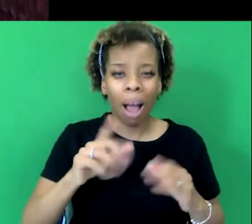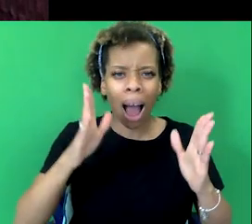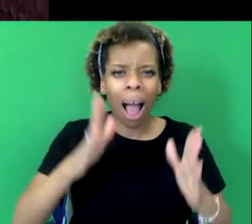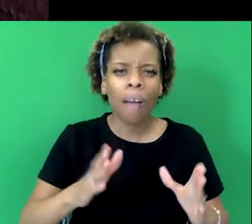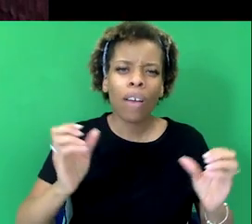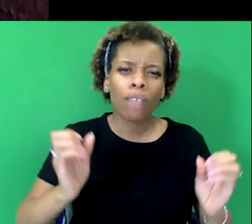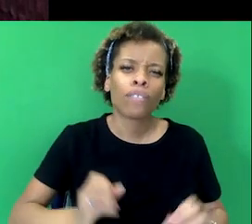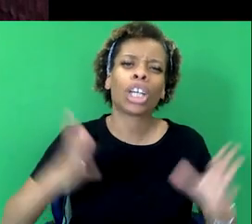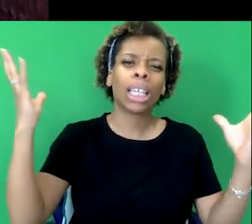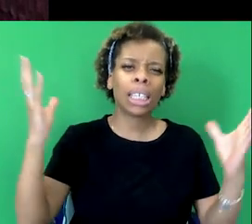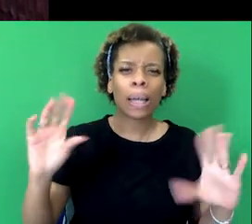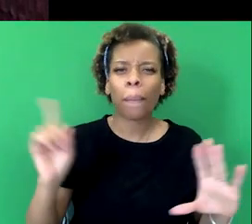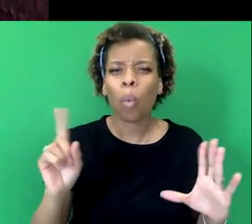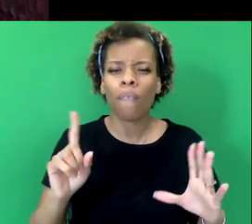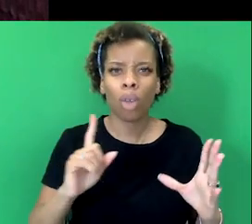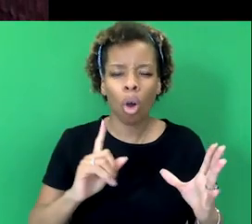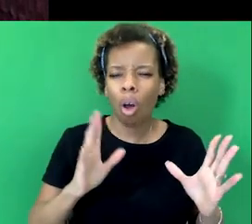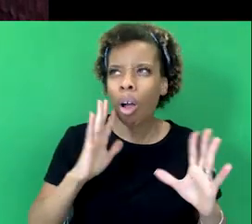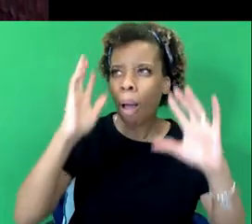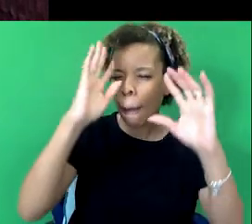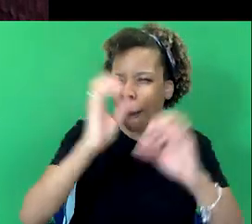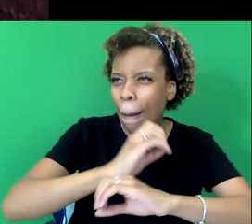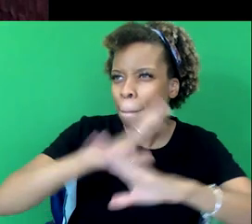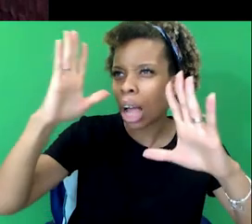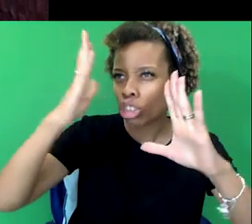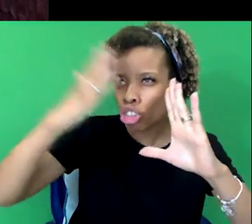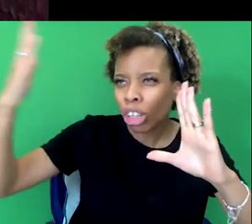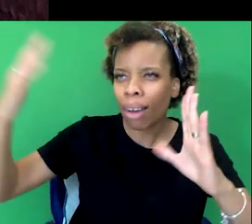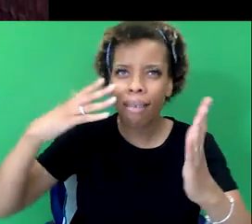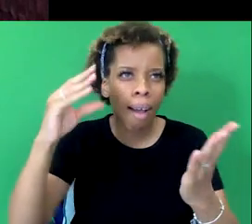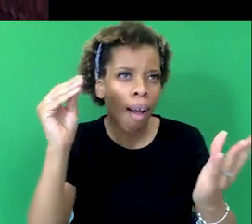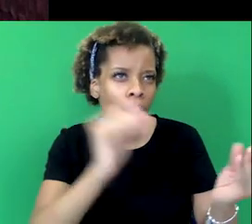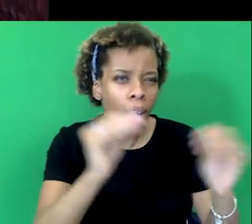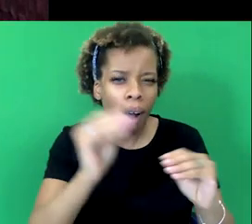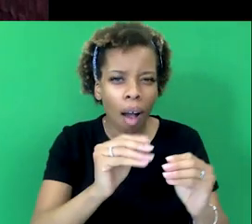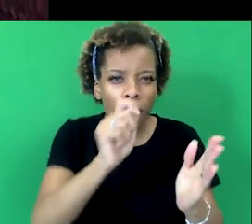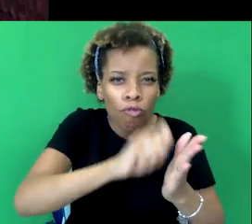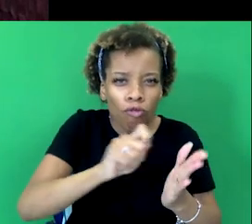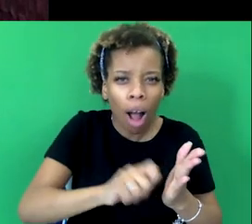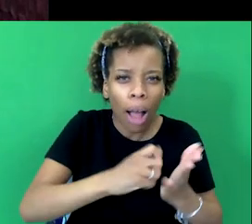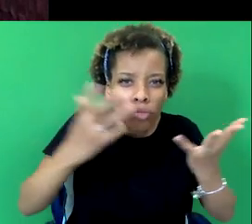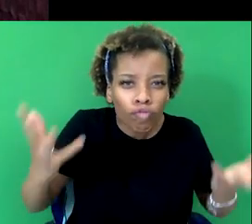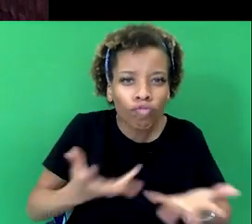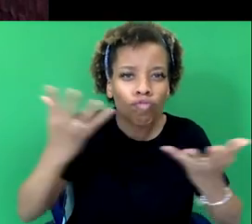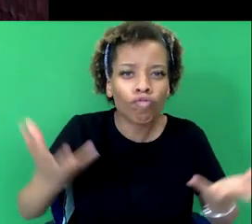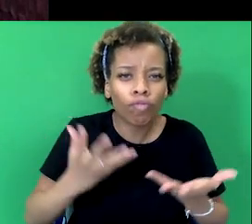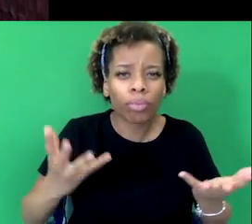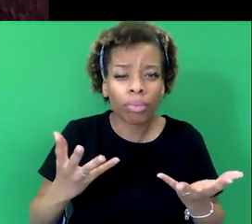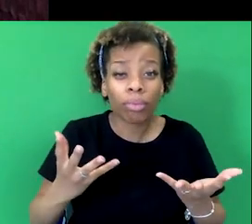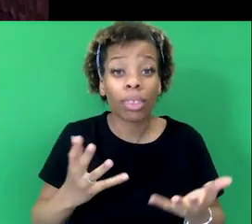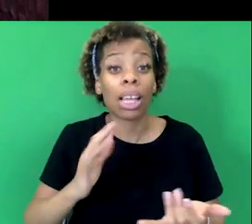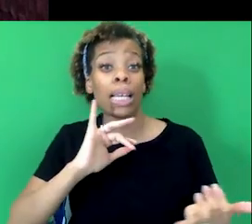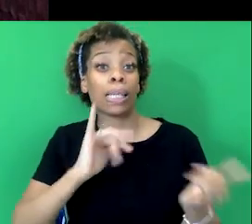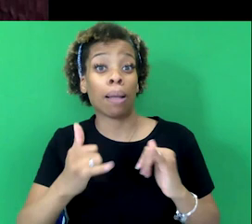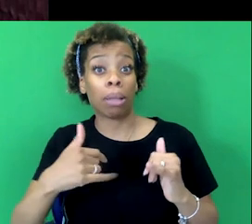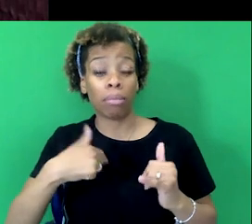freedom to reimagine and also write from a point of, well, for me, sometimes